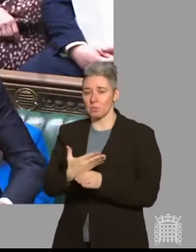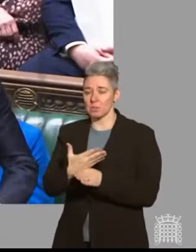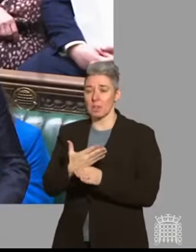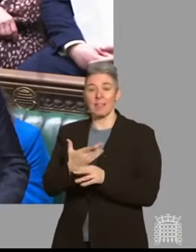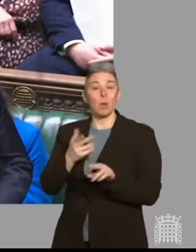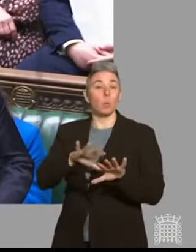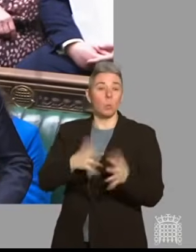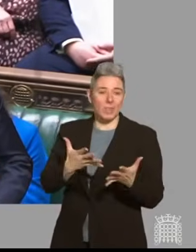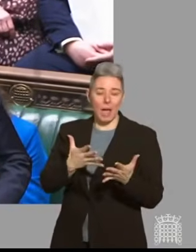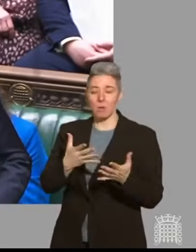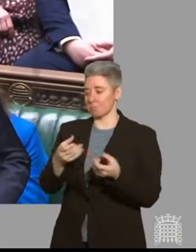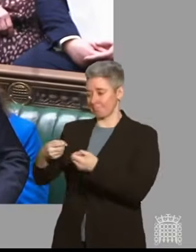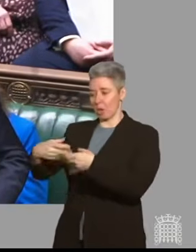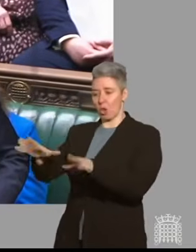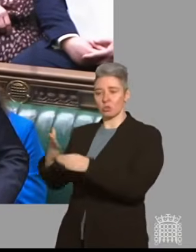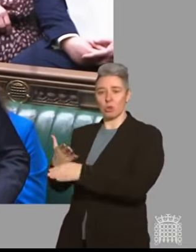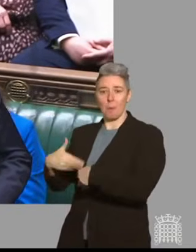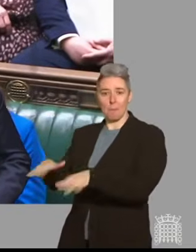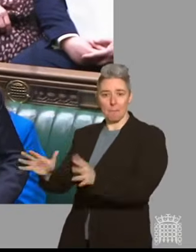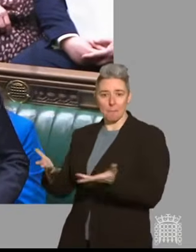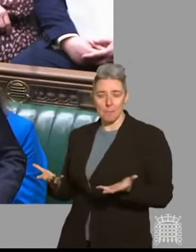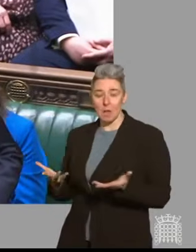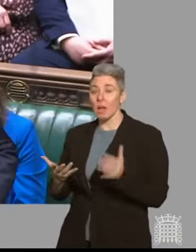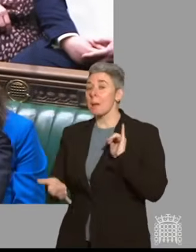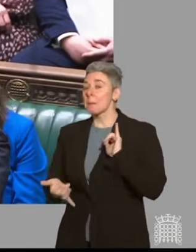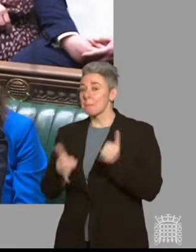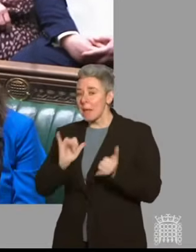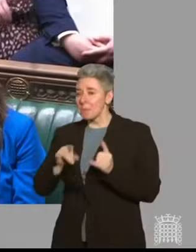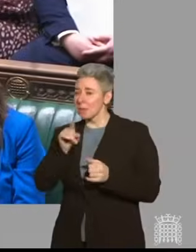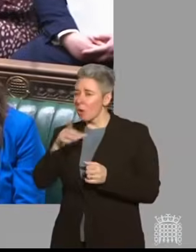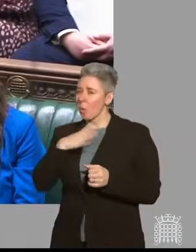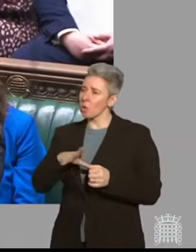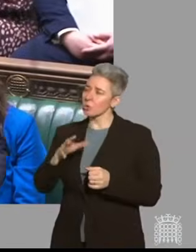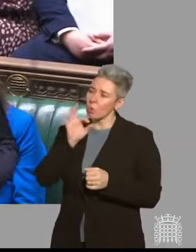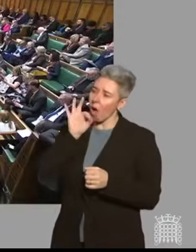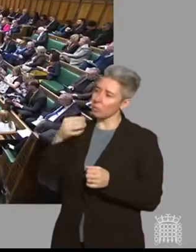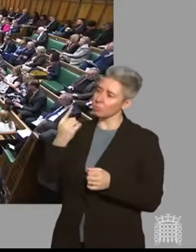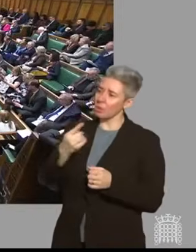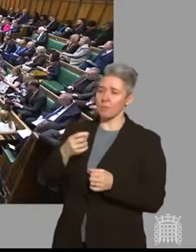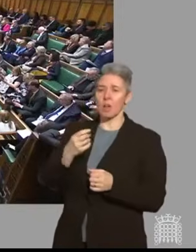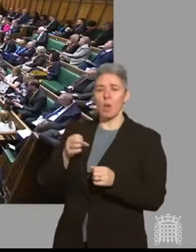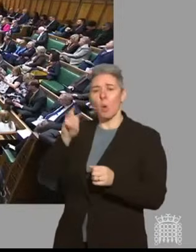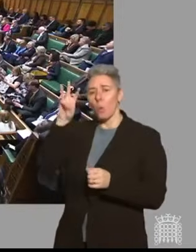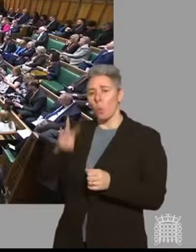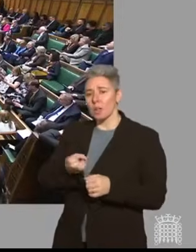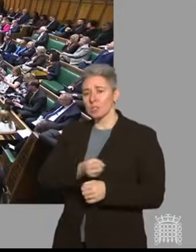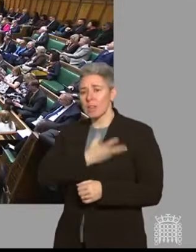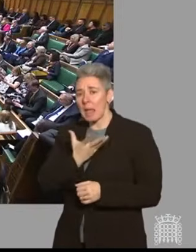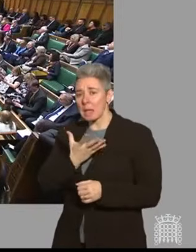might want to ask why the Welsh Labour government did not put a penny in to support that deal.